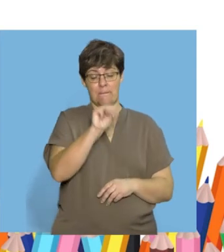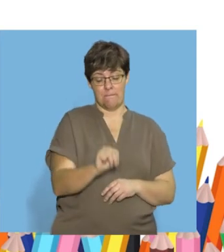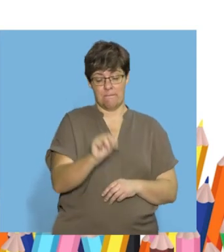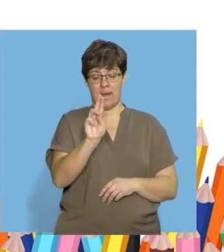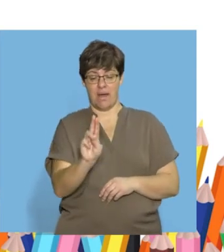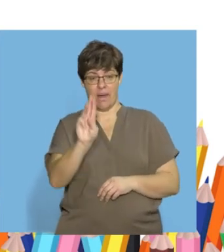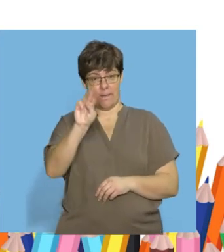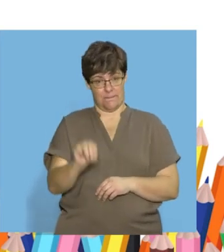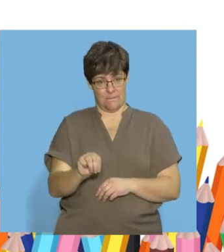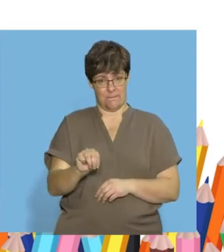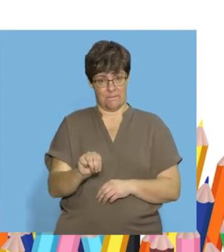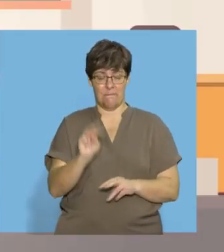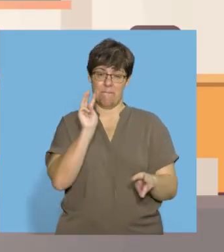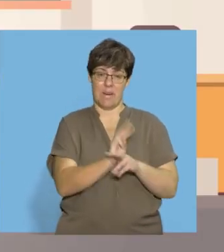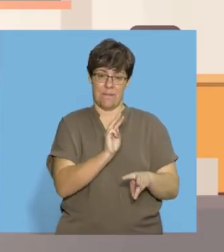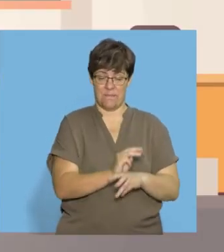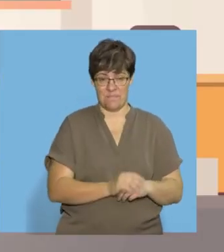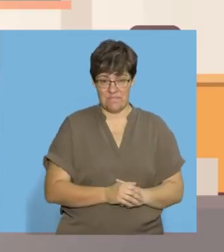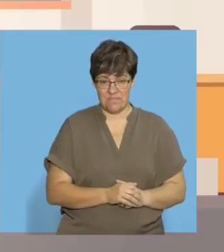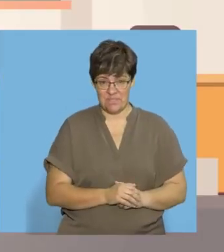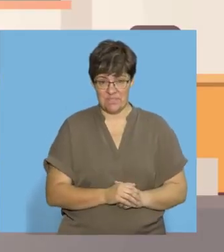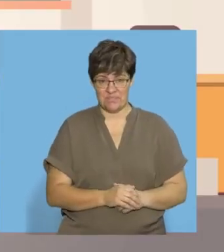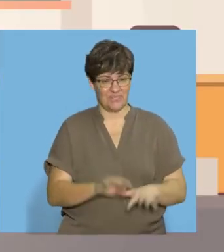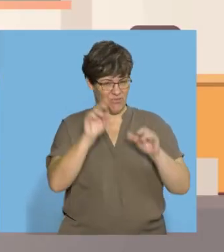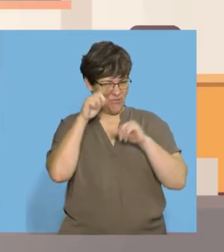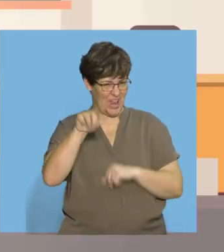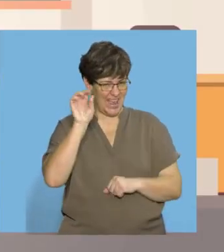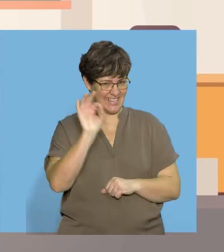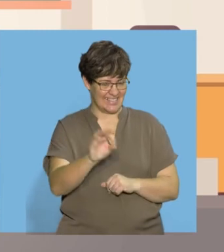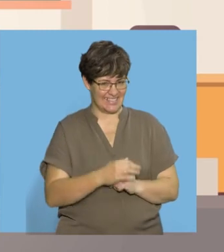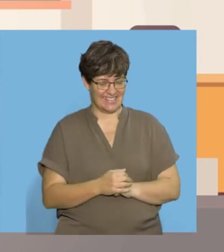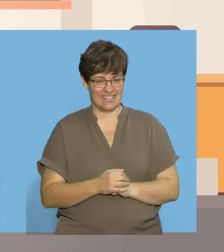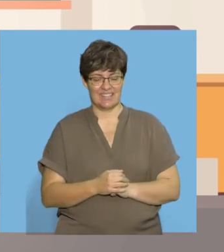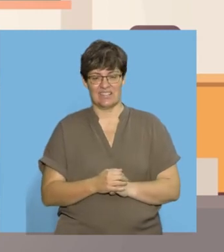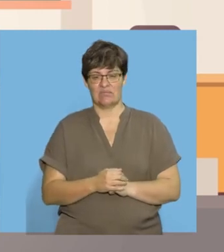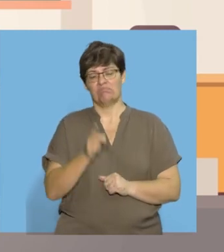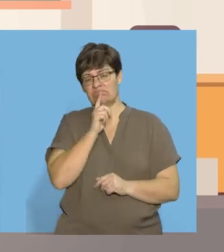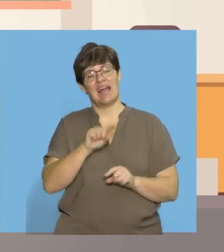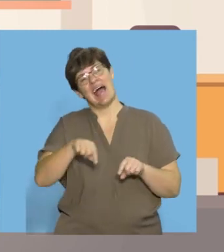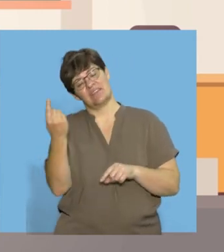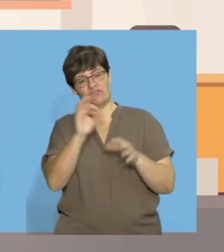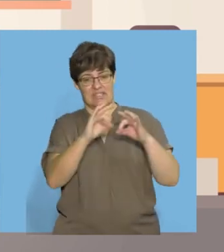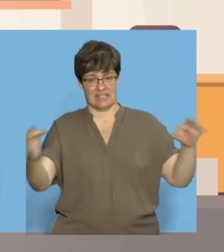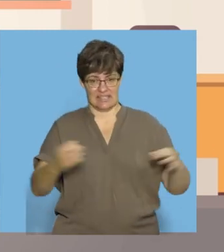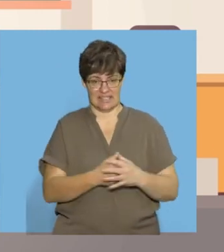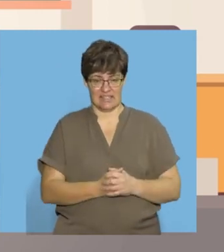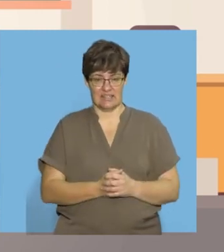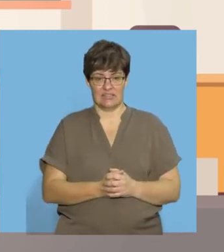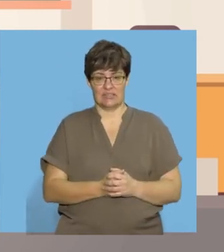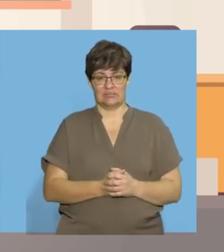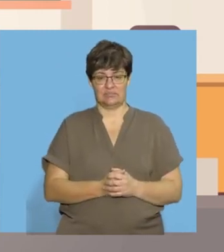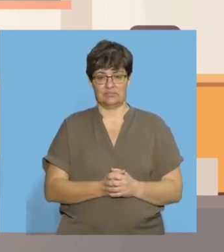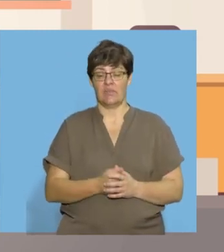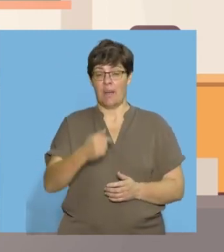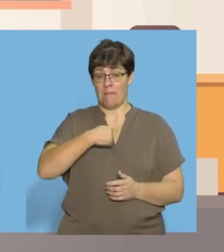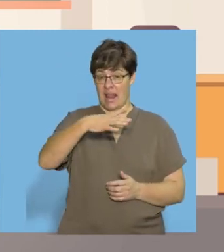M. Mum. That's right. Let's try a different sentence. Listen. I like